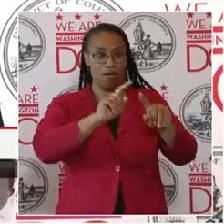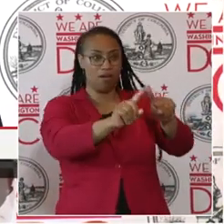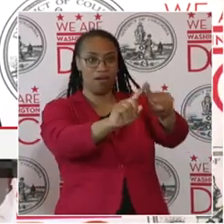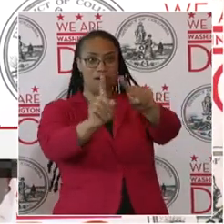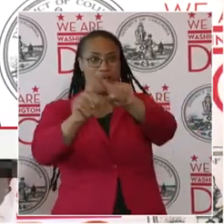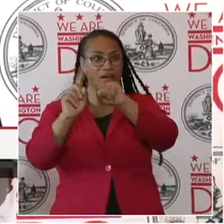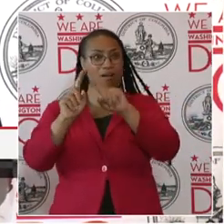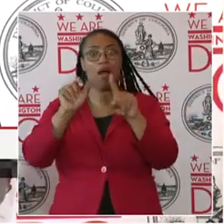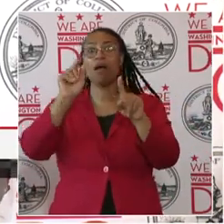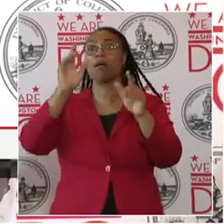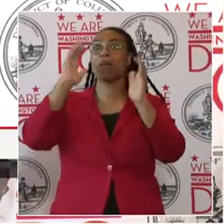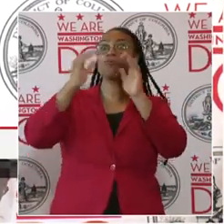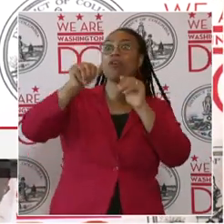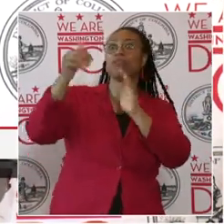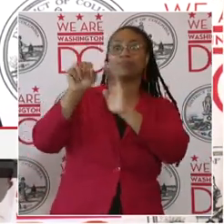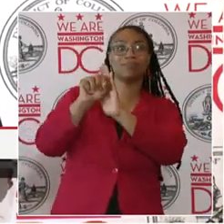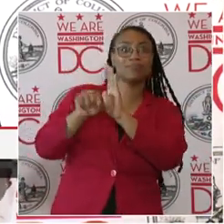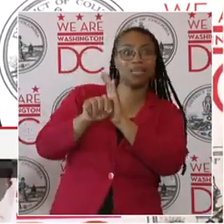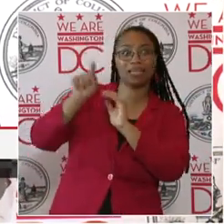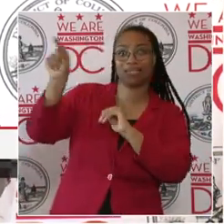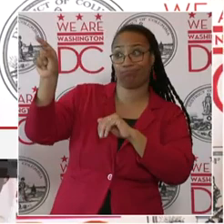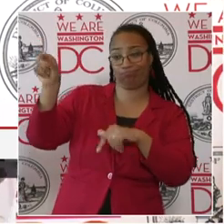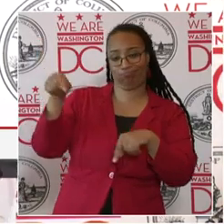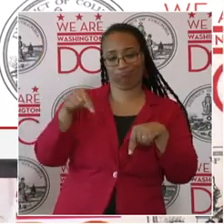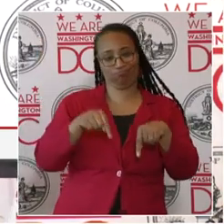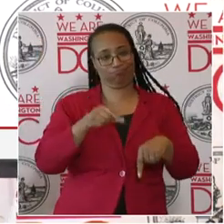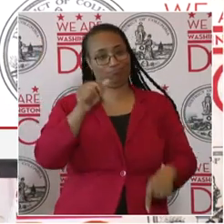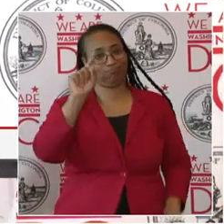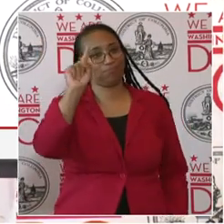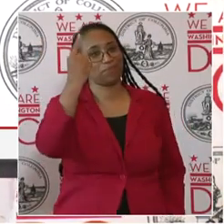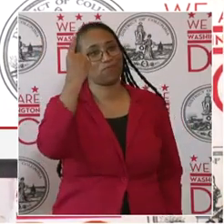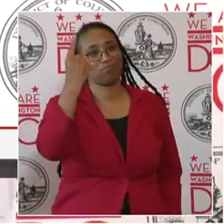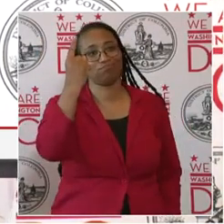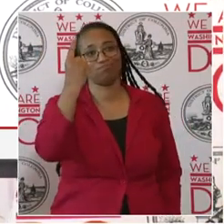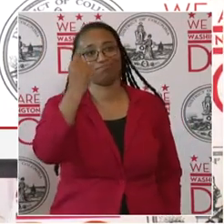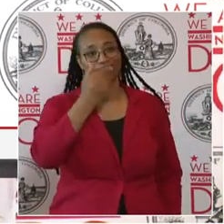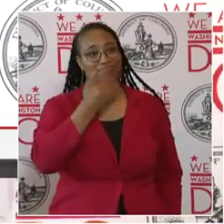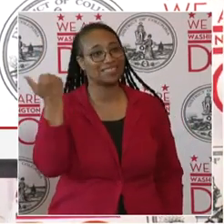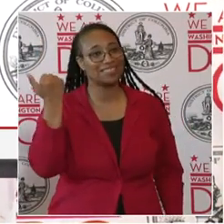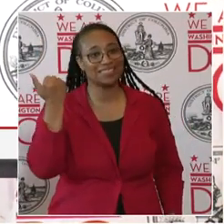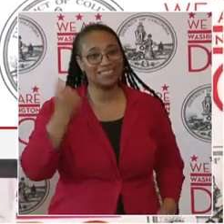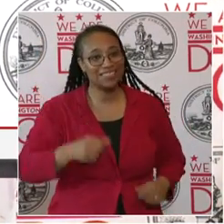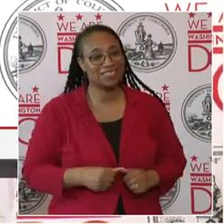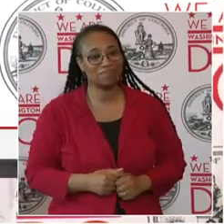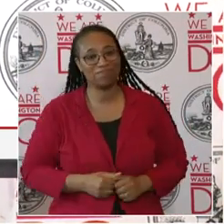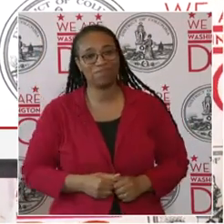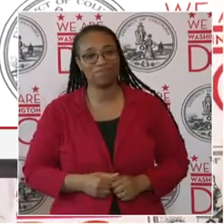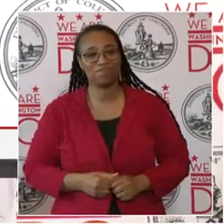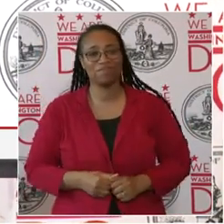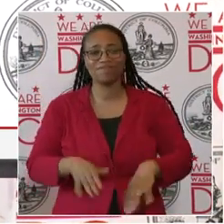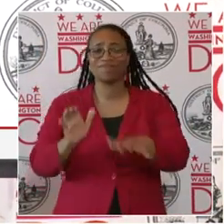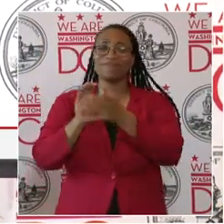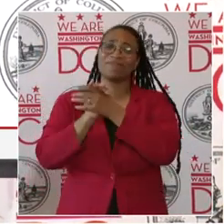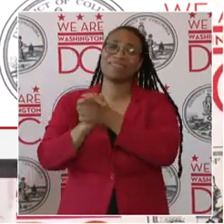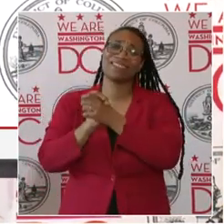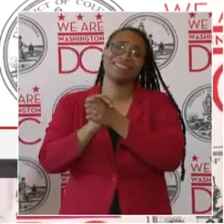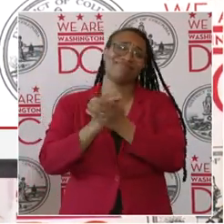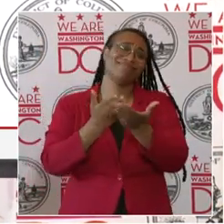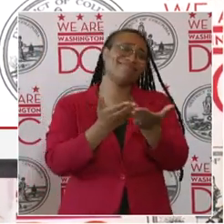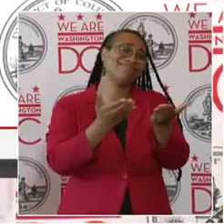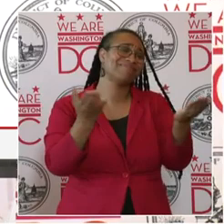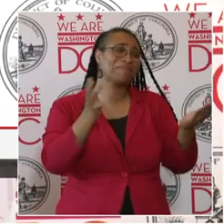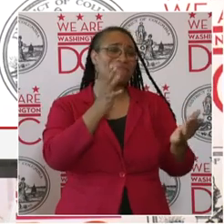Washington, D.C. So I want to congratulate all of the wonderful women who are